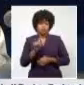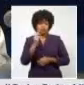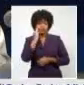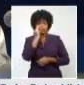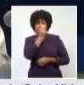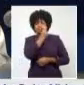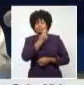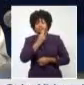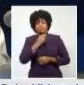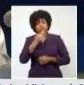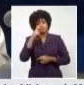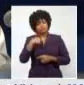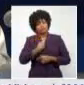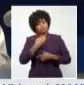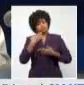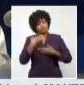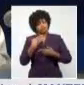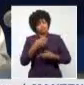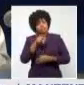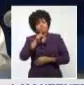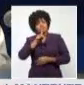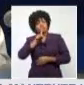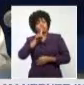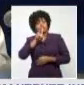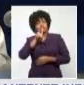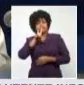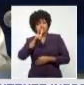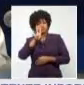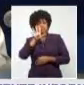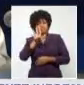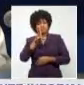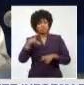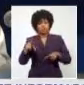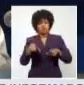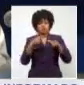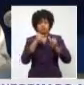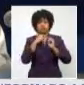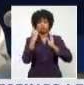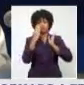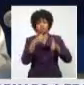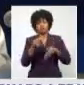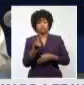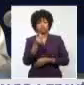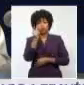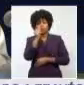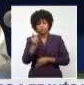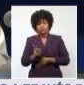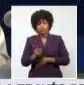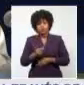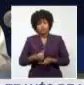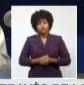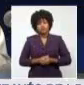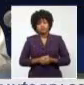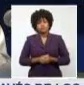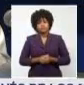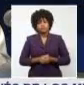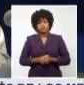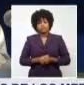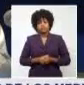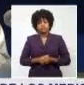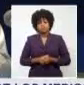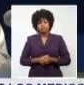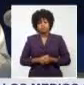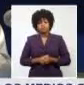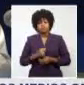125th anniversary of his fallen comeback in Dos Rios. He was the mastermind of the assault on